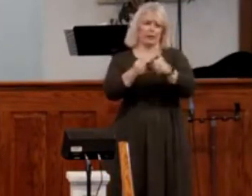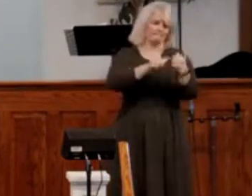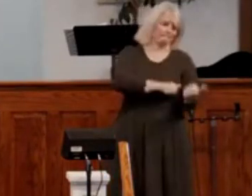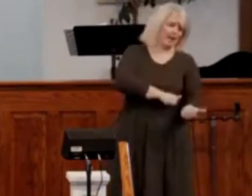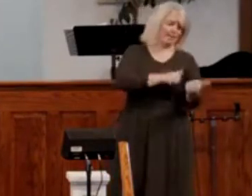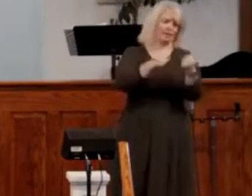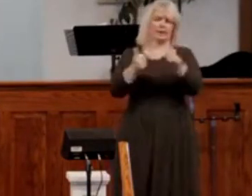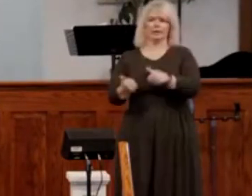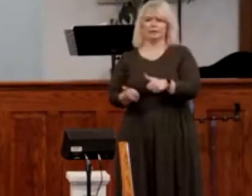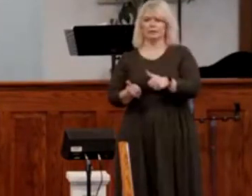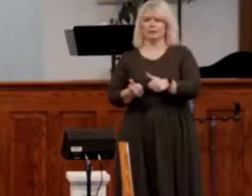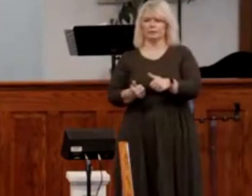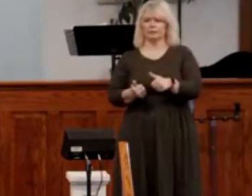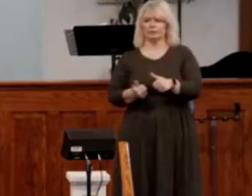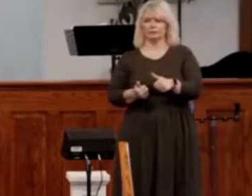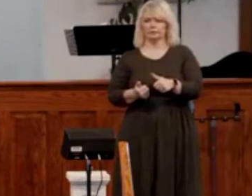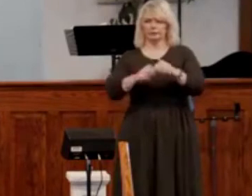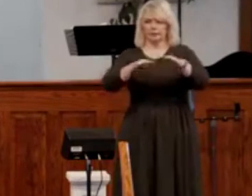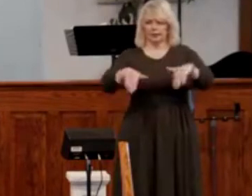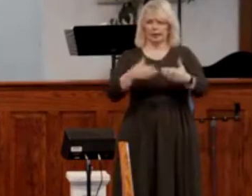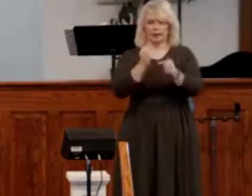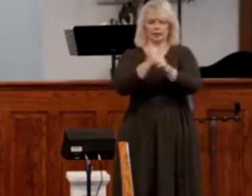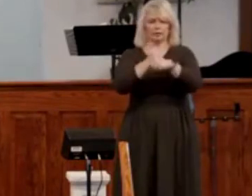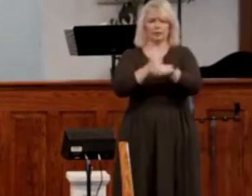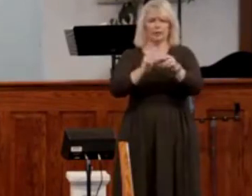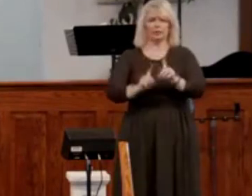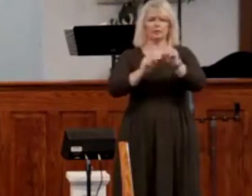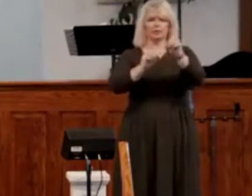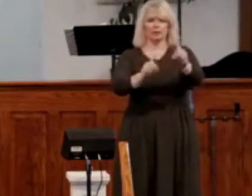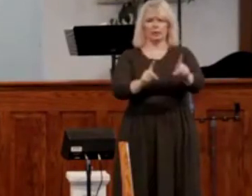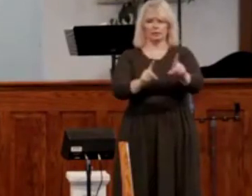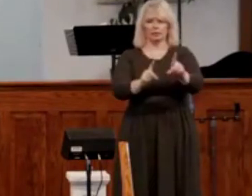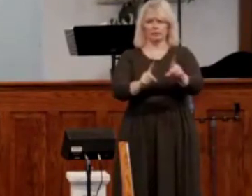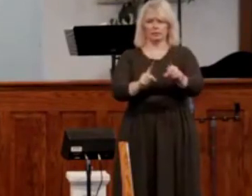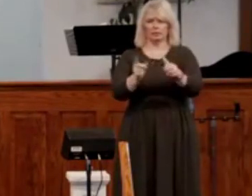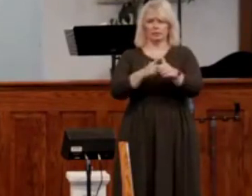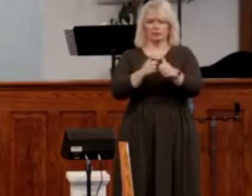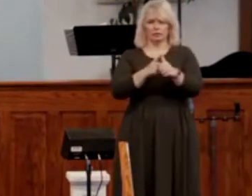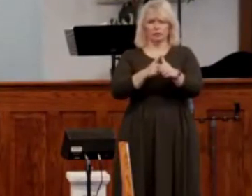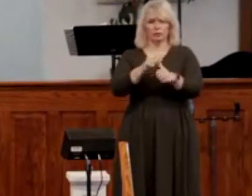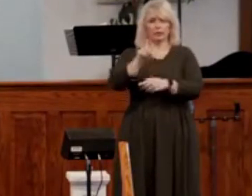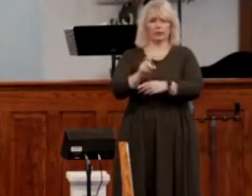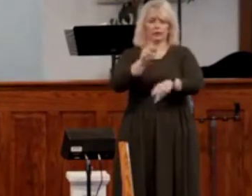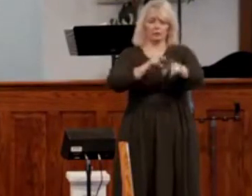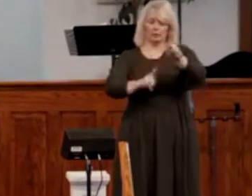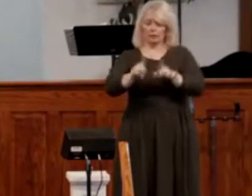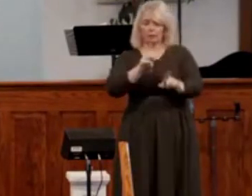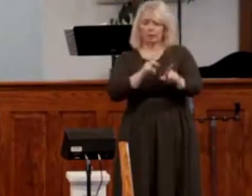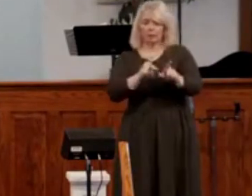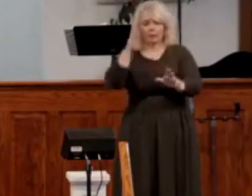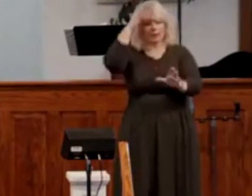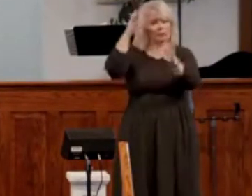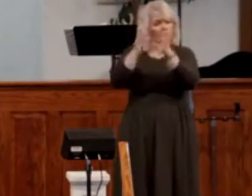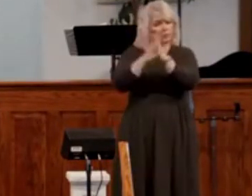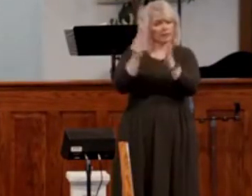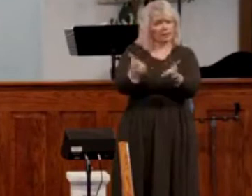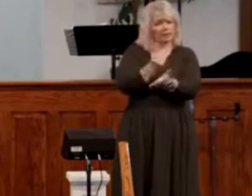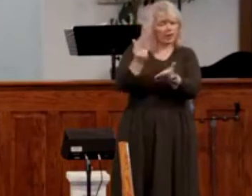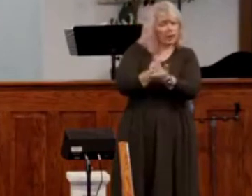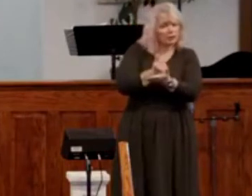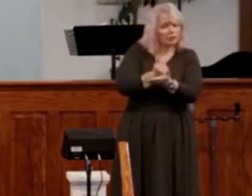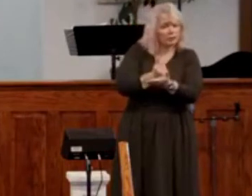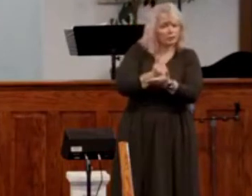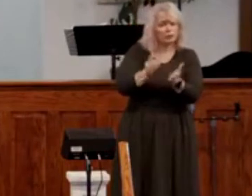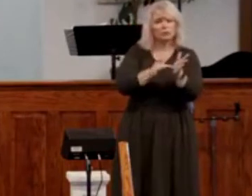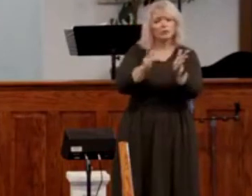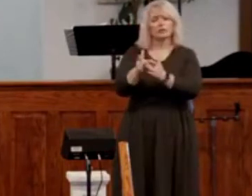them. How do you make disciples of all nations? Well, first, we need converts. We need people who would believe in the gospel. When Jesus